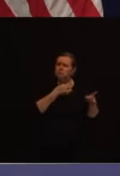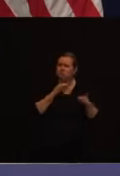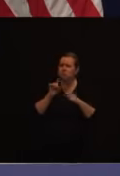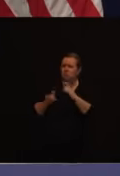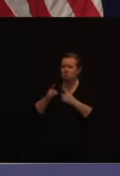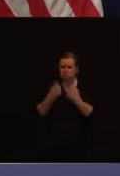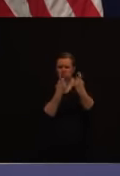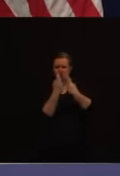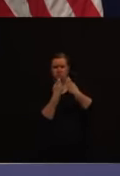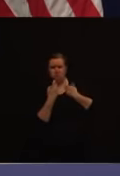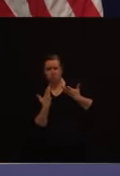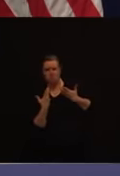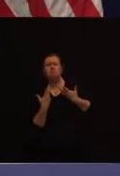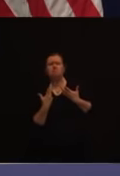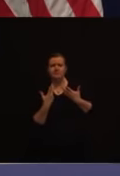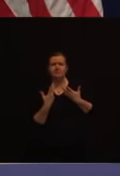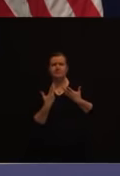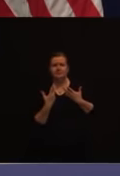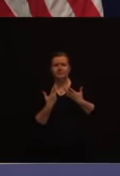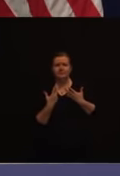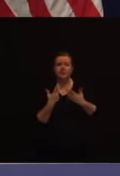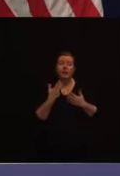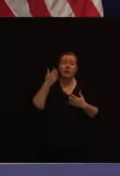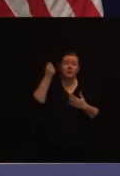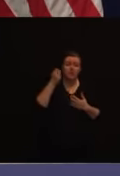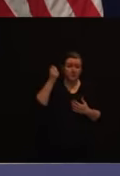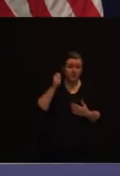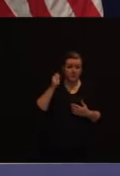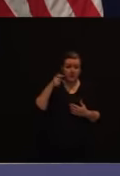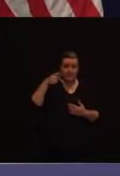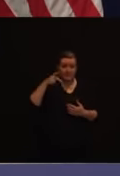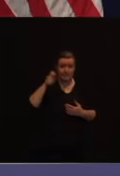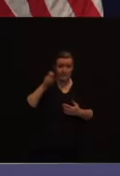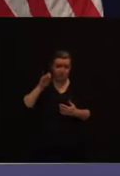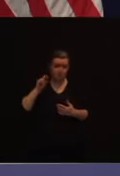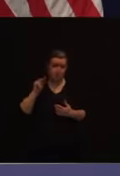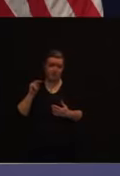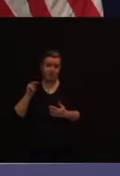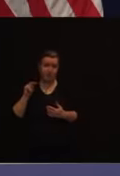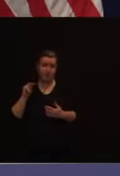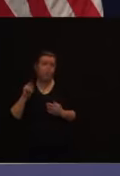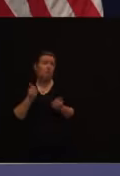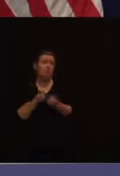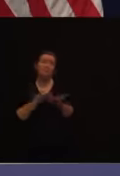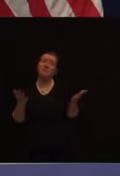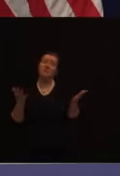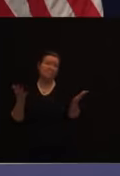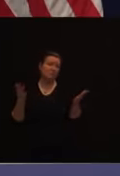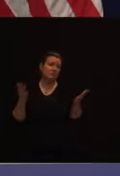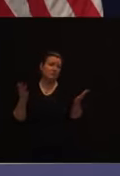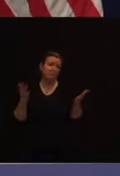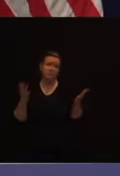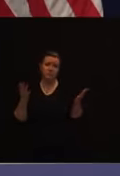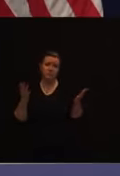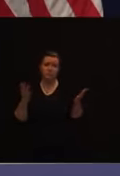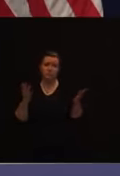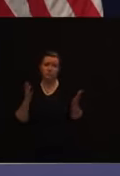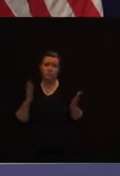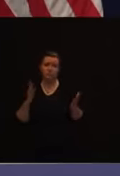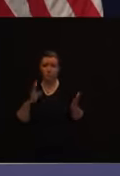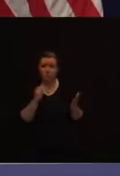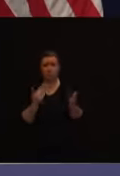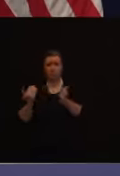got no comment on pensions other than we will do everything we can to meet our obligations. This is a huge deal for everybody associated with